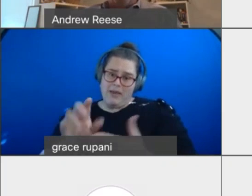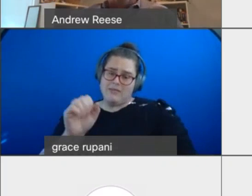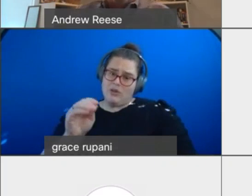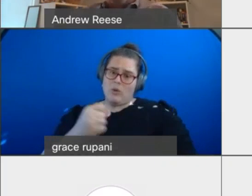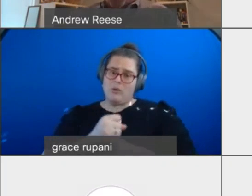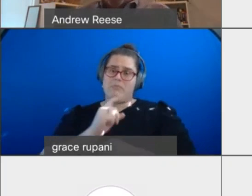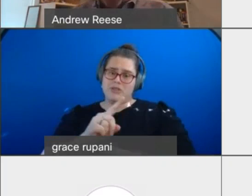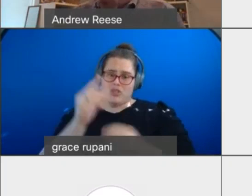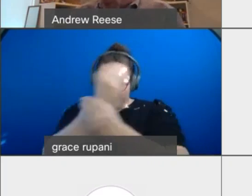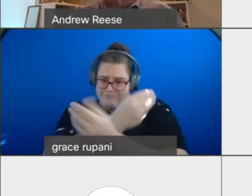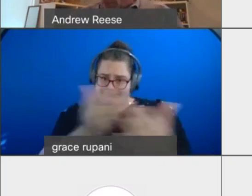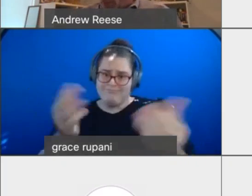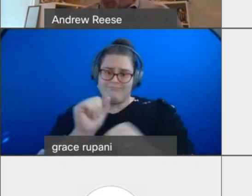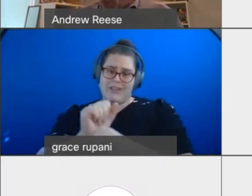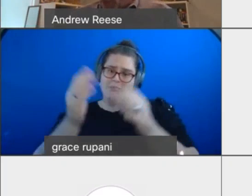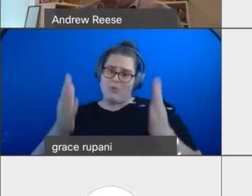People may know